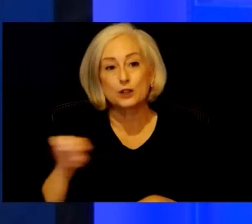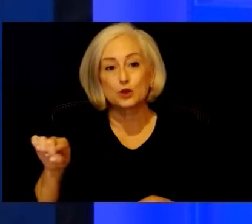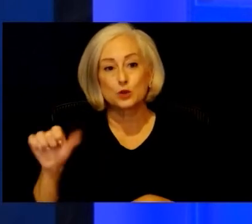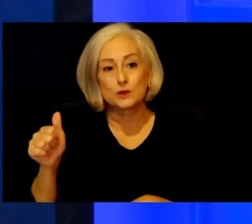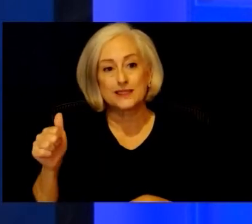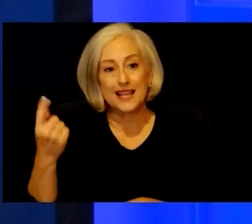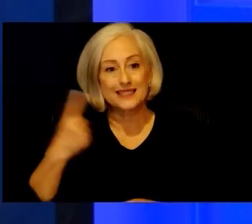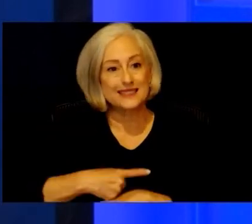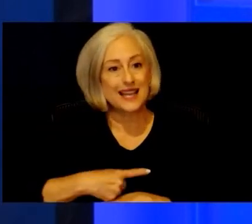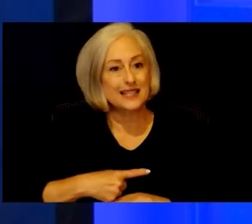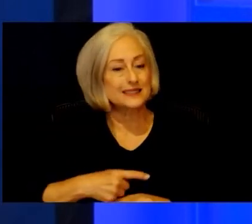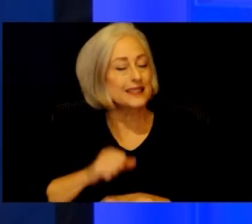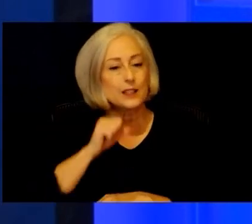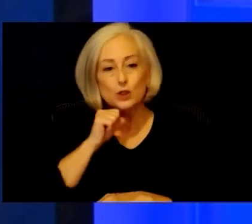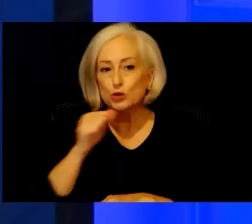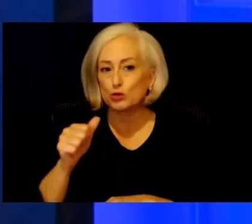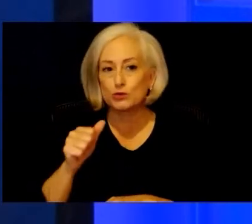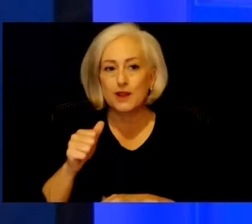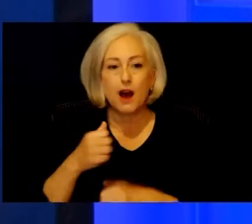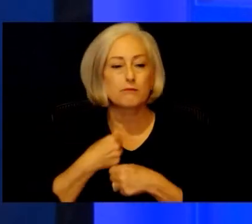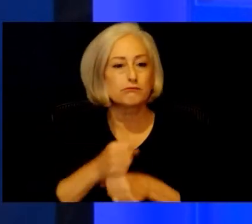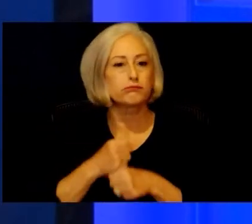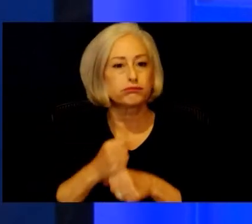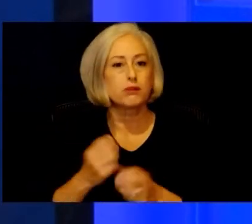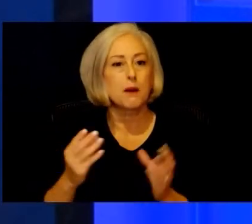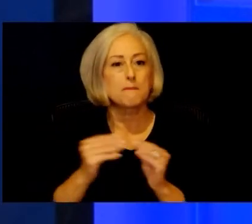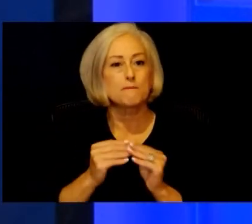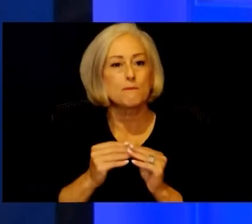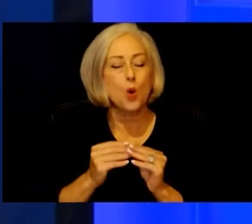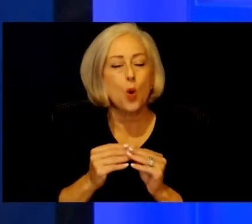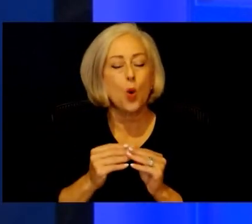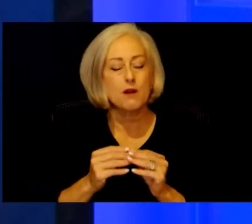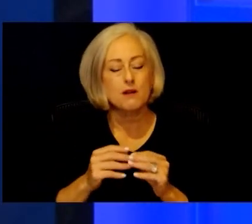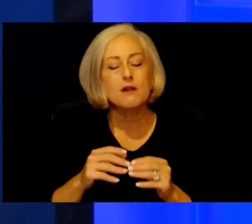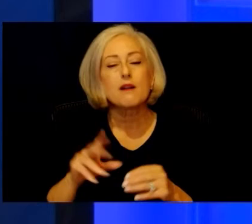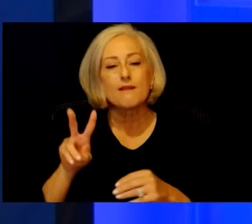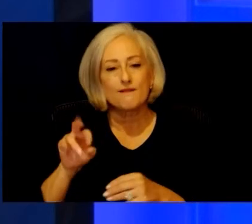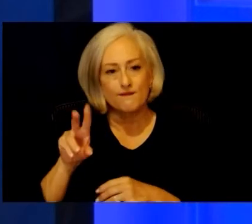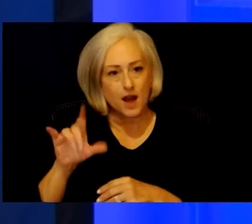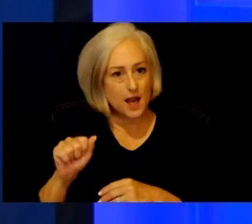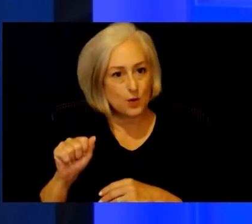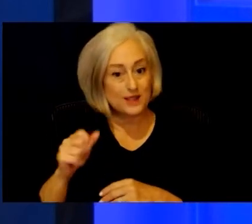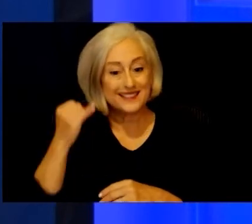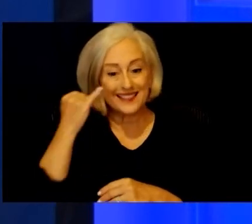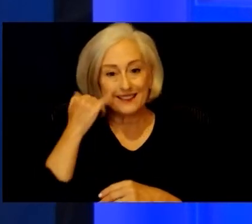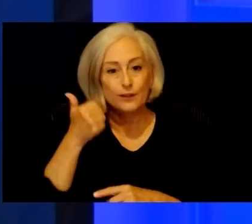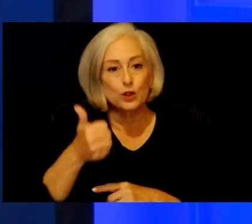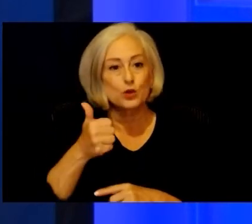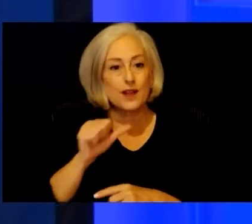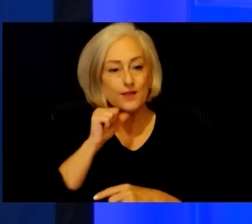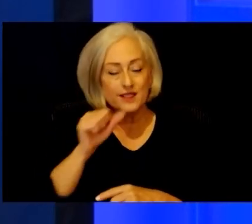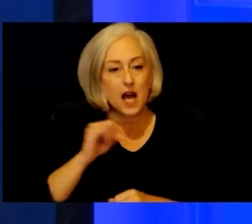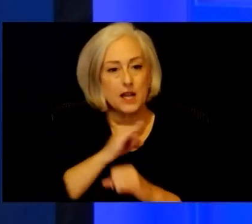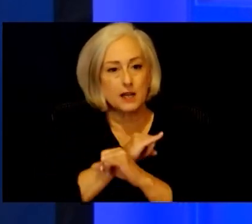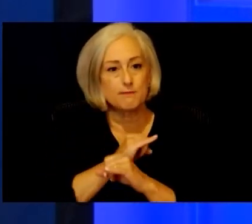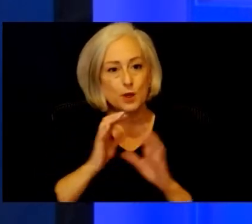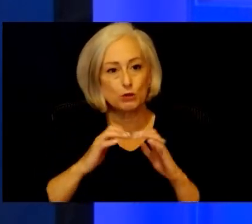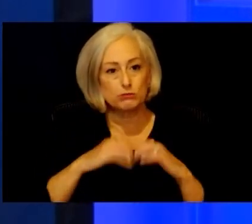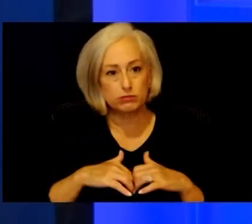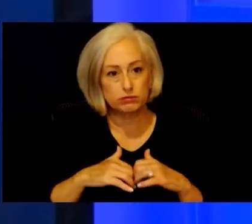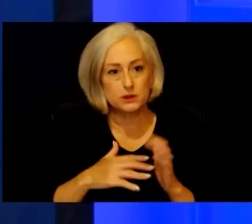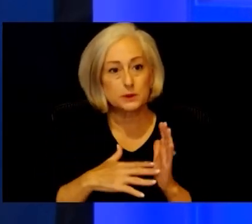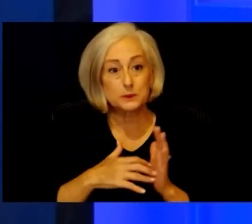viral replication if you aren't immune compromised, and you can get back out into society. It is not recommended that you test